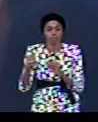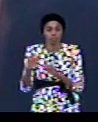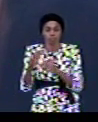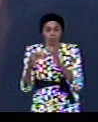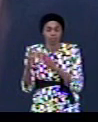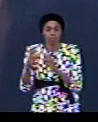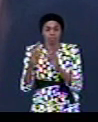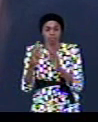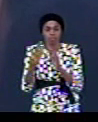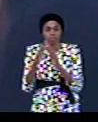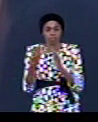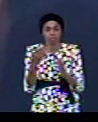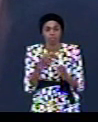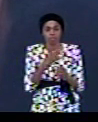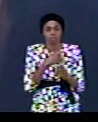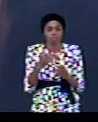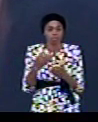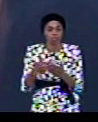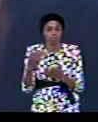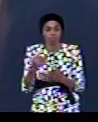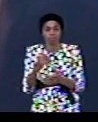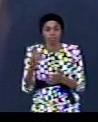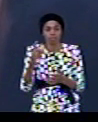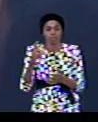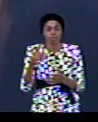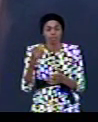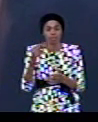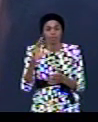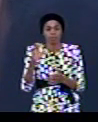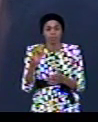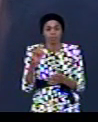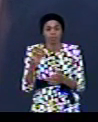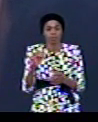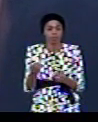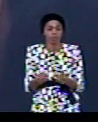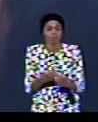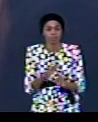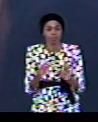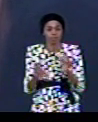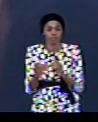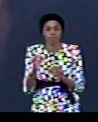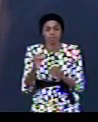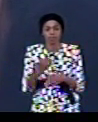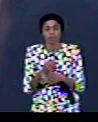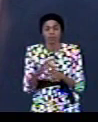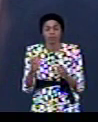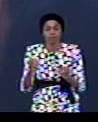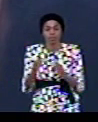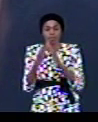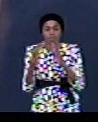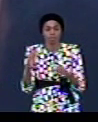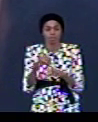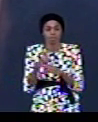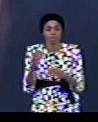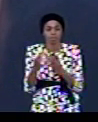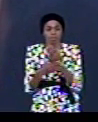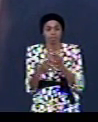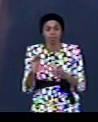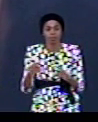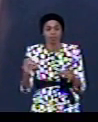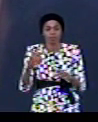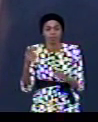bought a parcel of a field, where he had spread his tent, at the hand of the children of Hamor, Shechem's father,